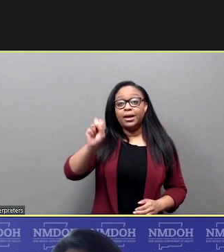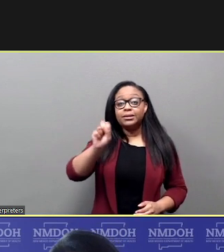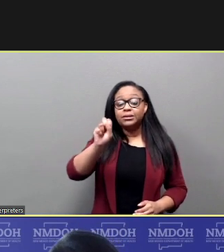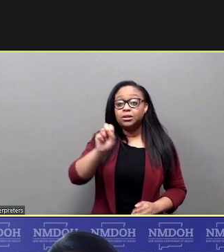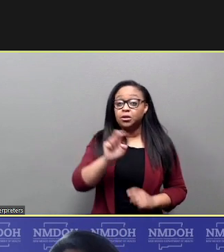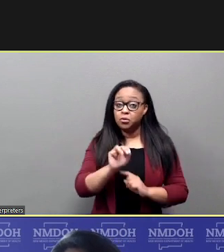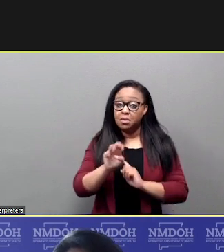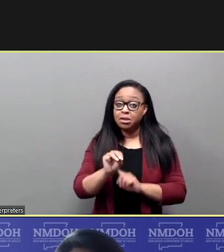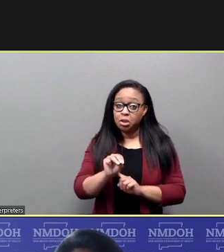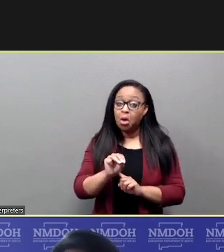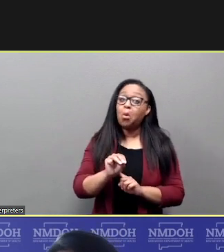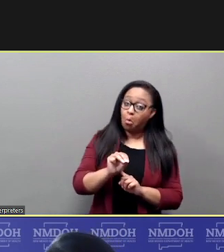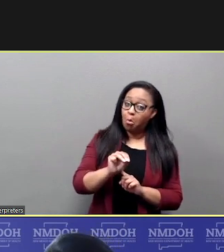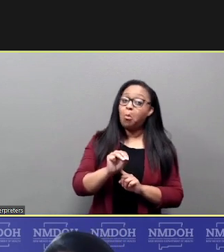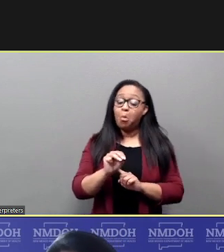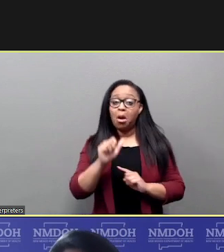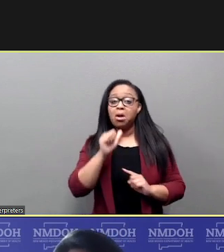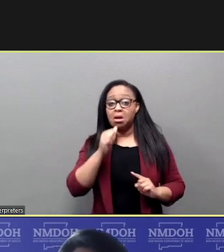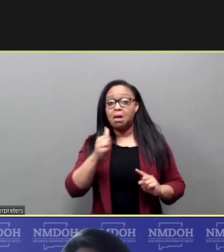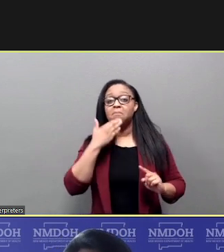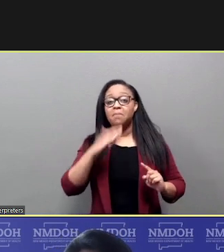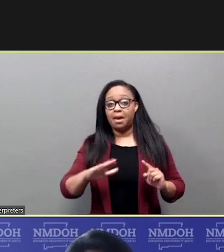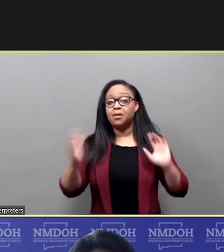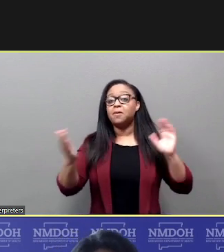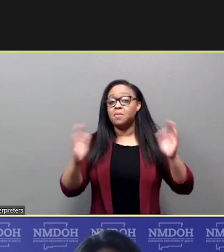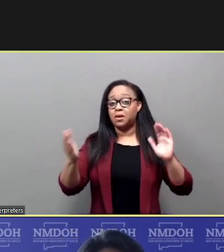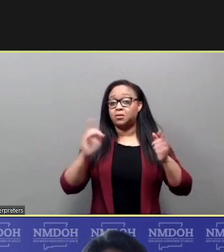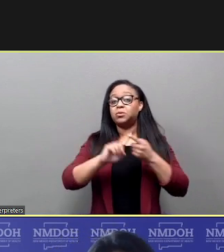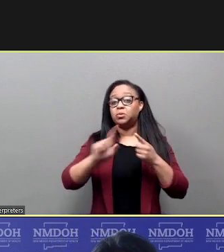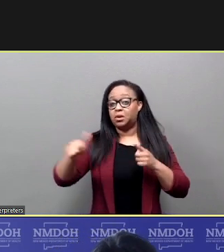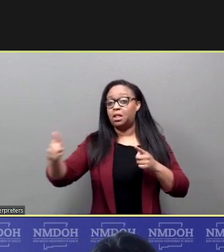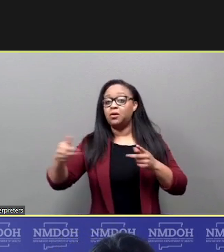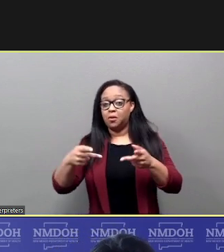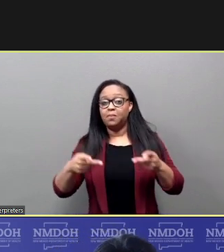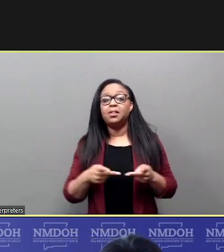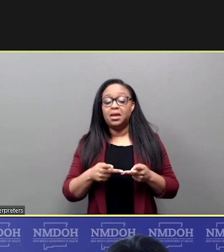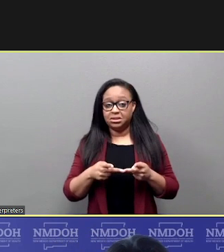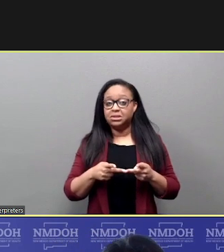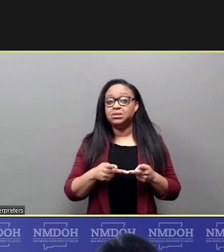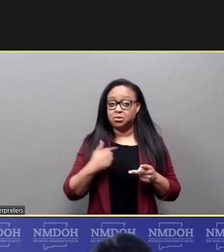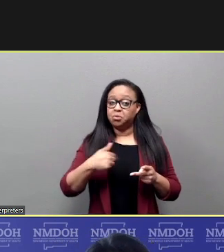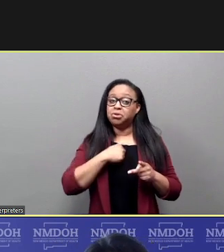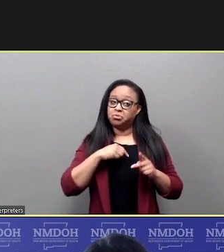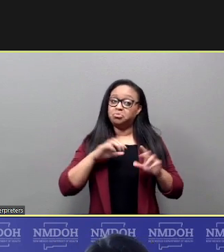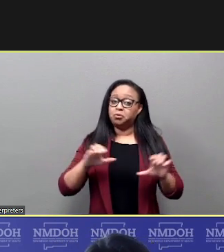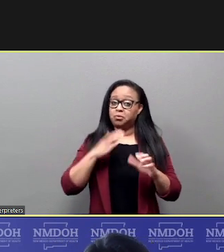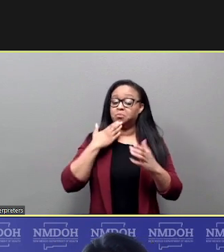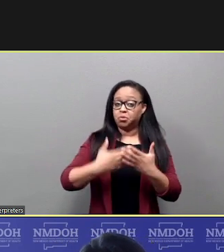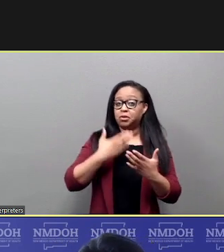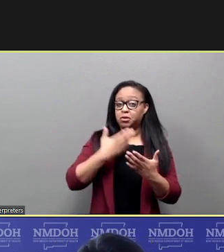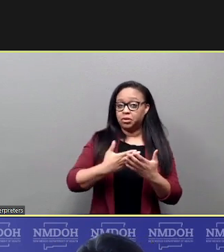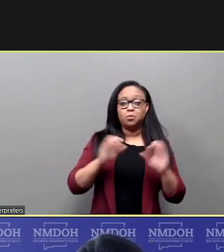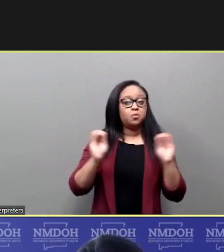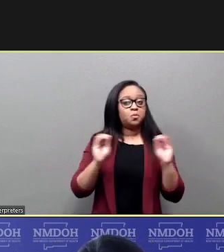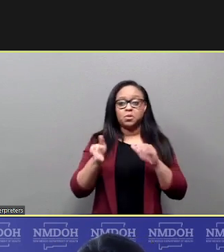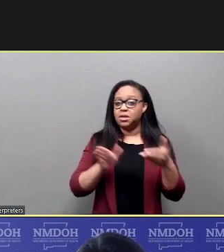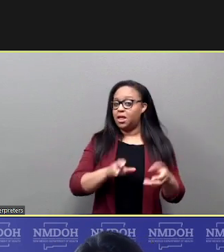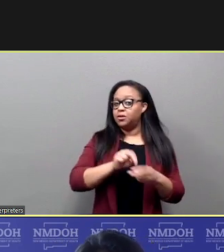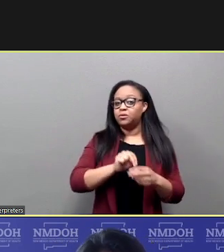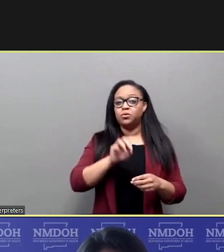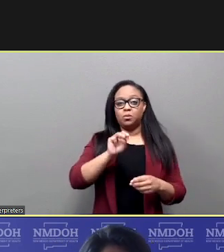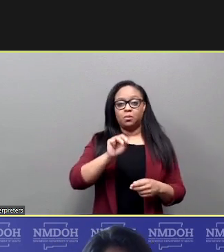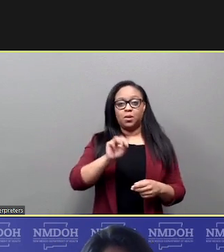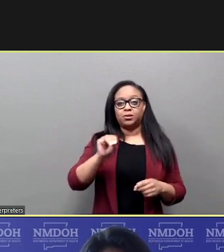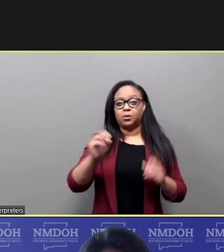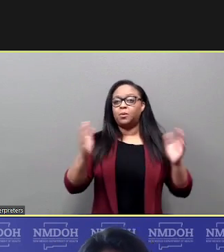are 20, and we have had no deaths in New Mexico. Next slide. And I really want to